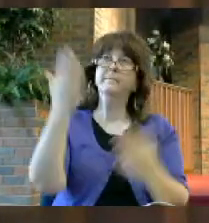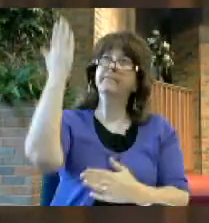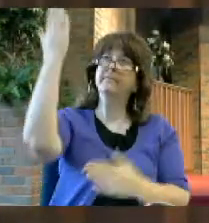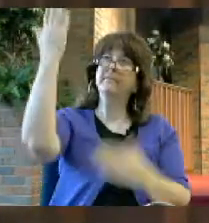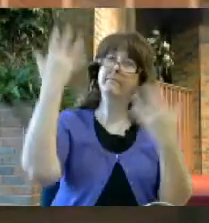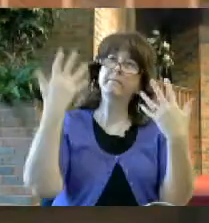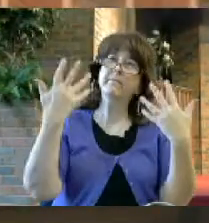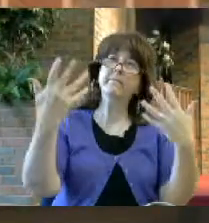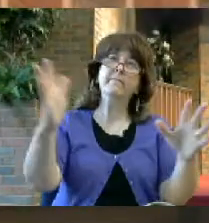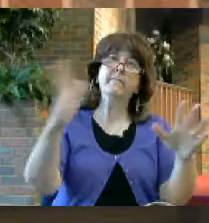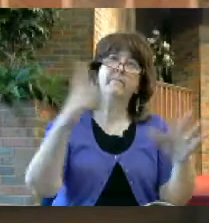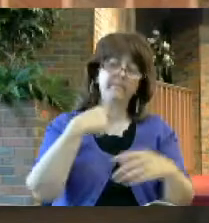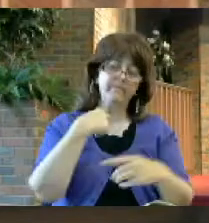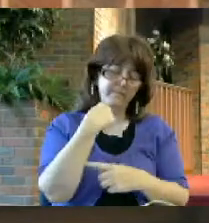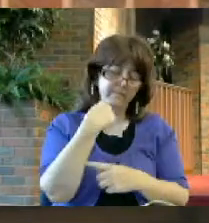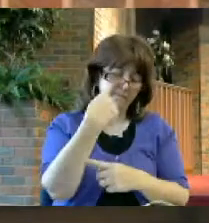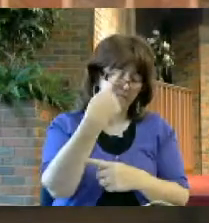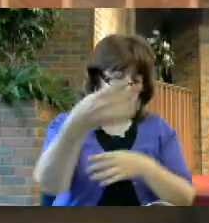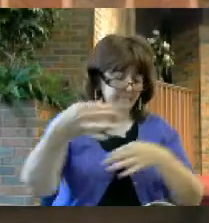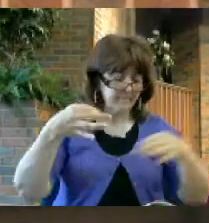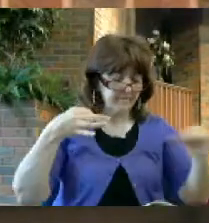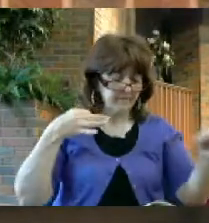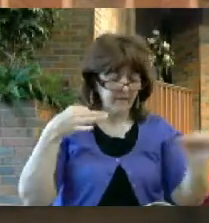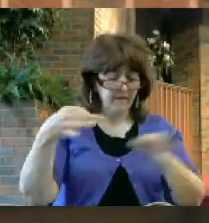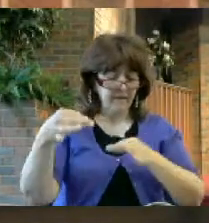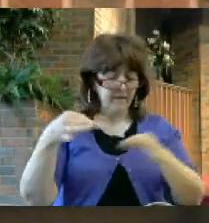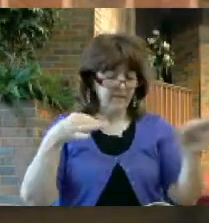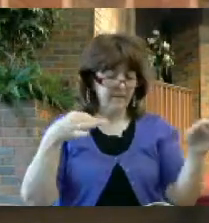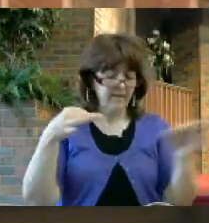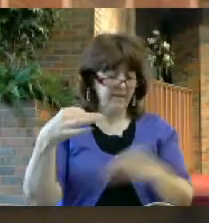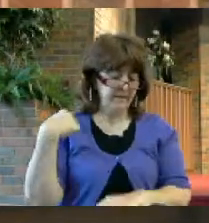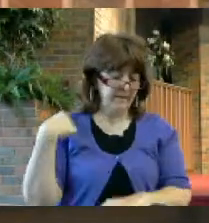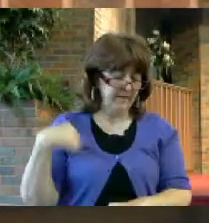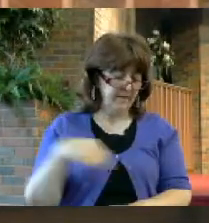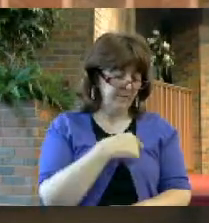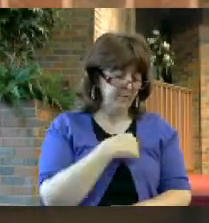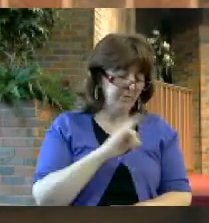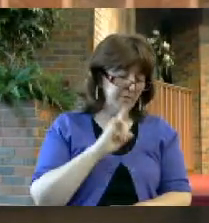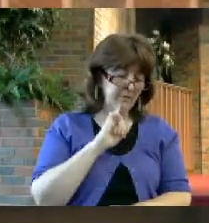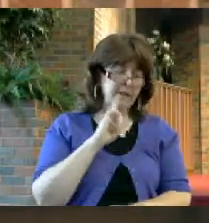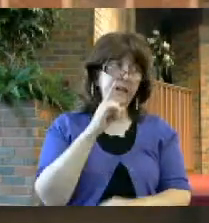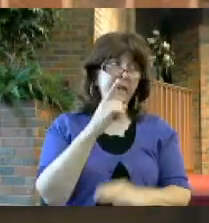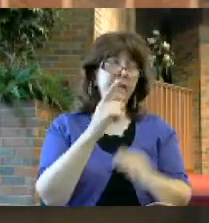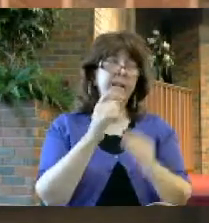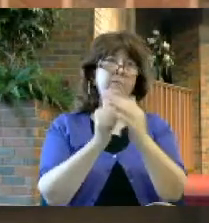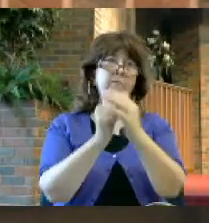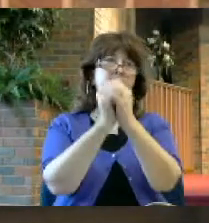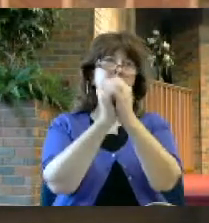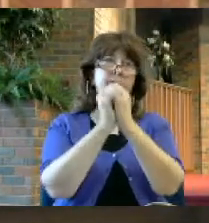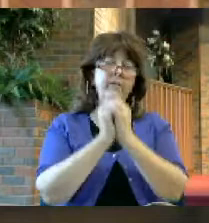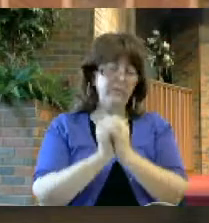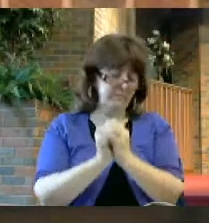hast said. May we truly